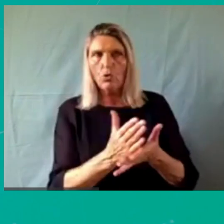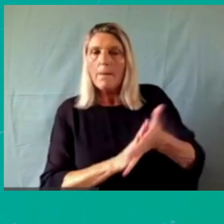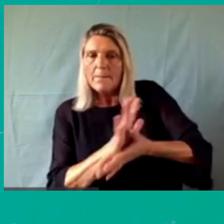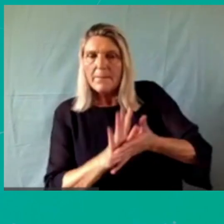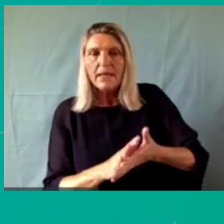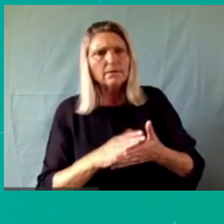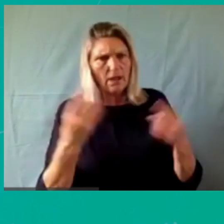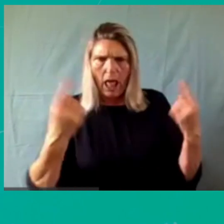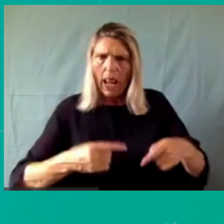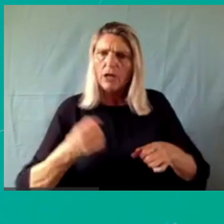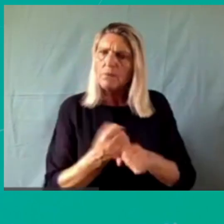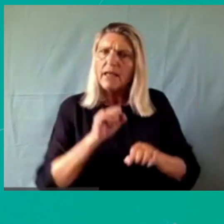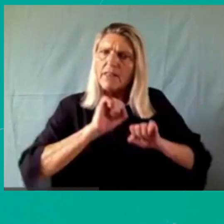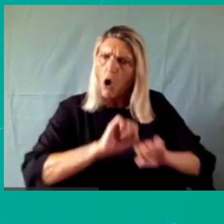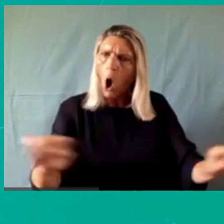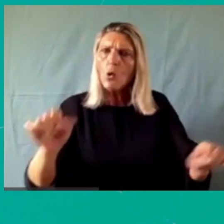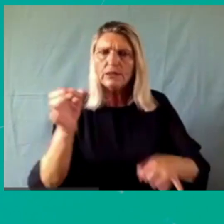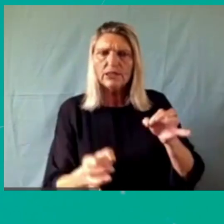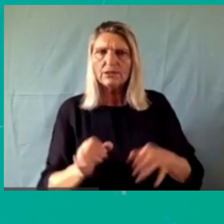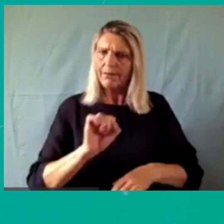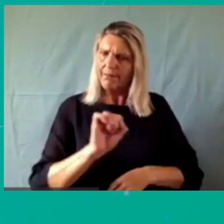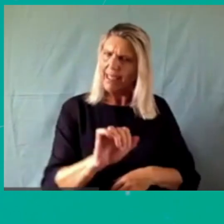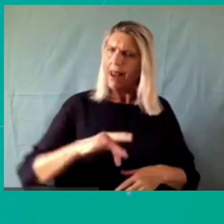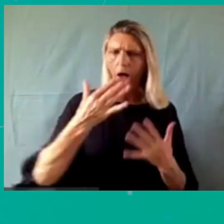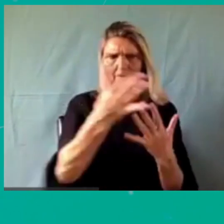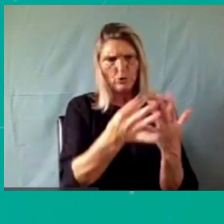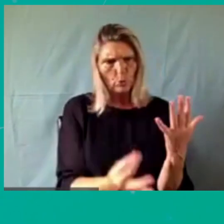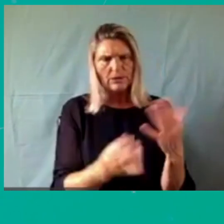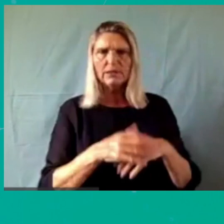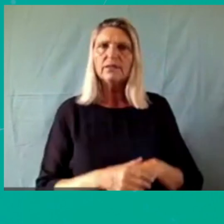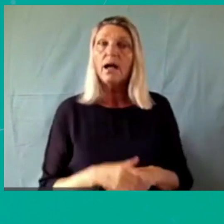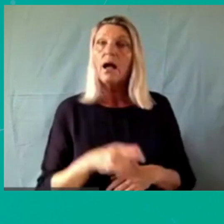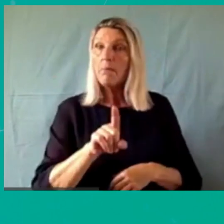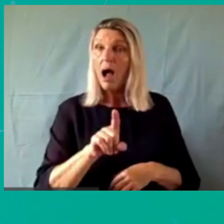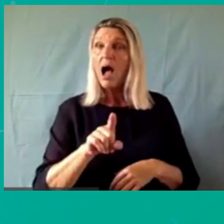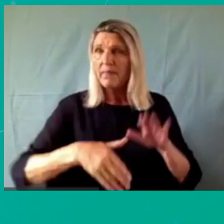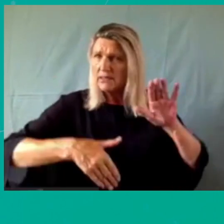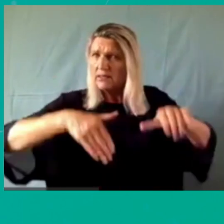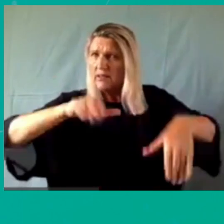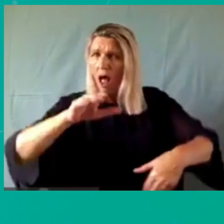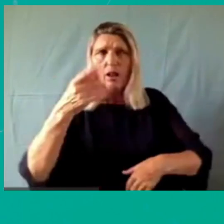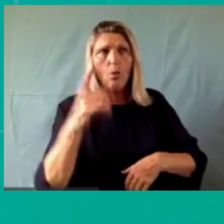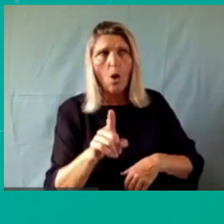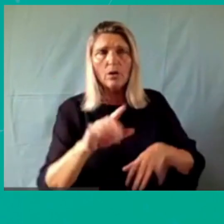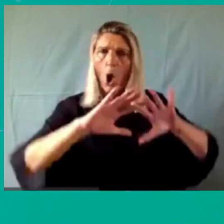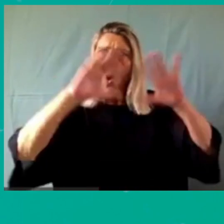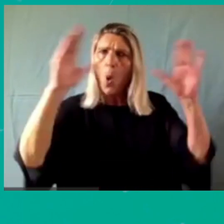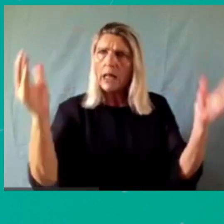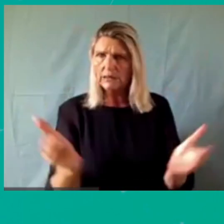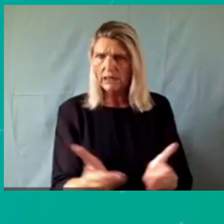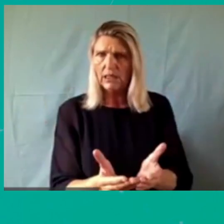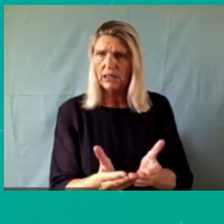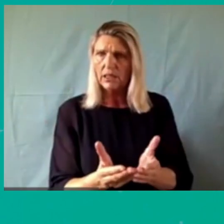the lives they choose. It takes a holistic approach which focuses on improving the wellbeing of whānau as